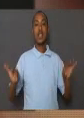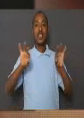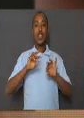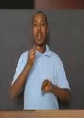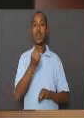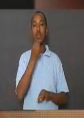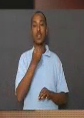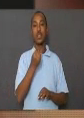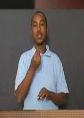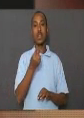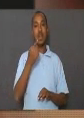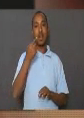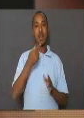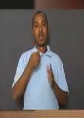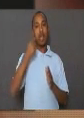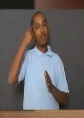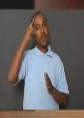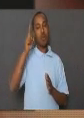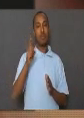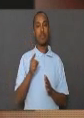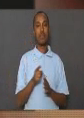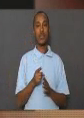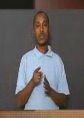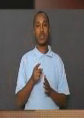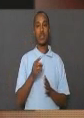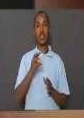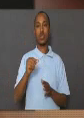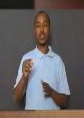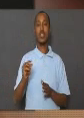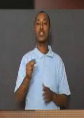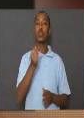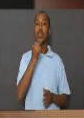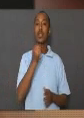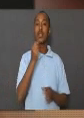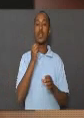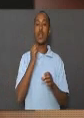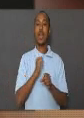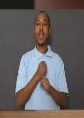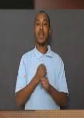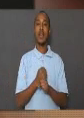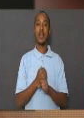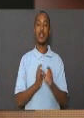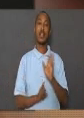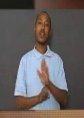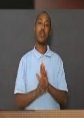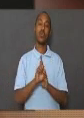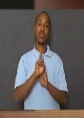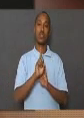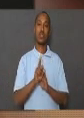from the soil. These nutrients aid in their growth and